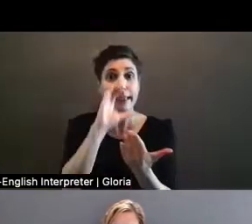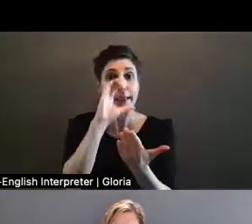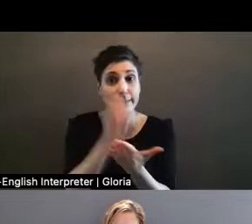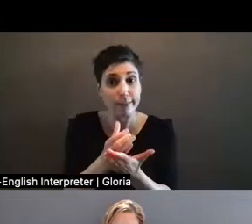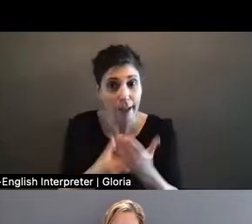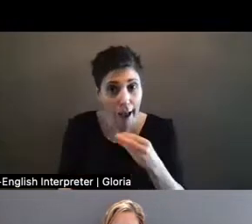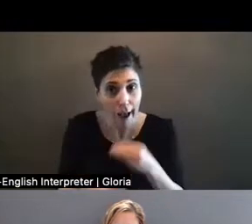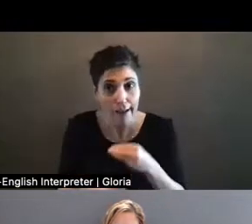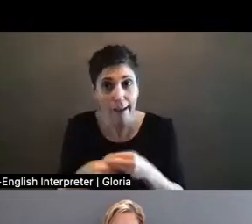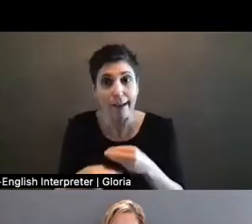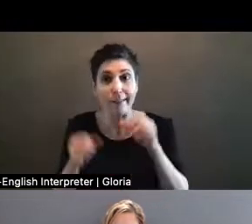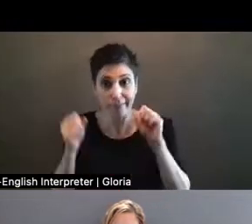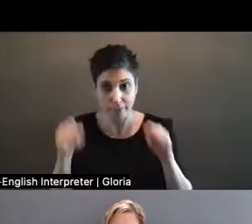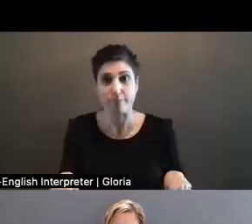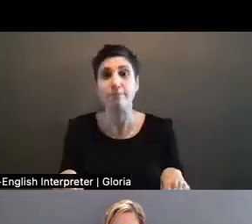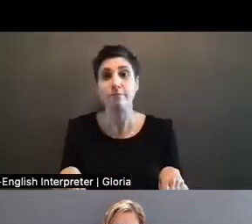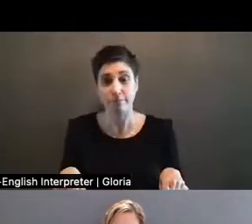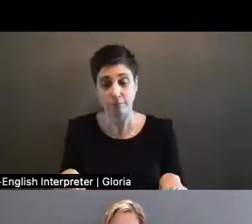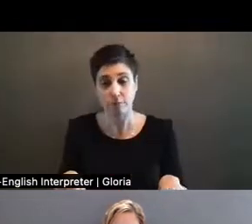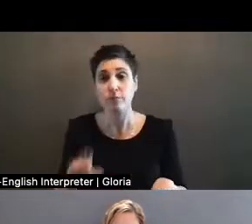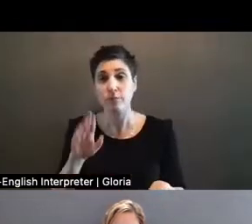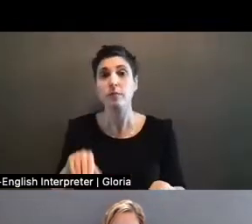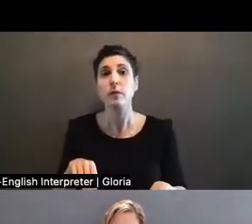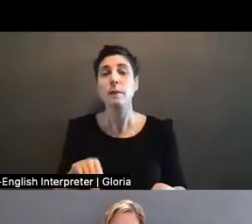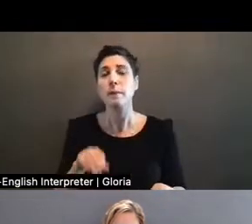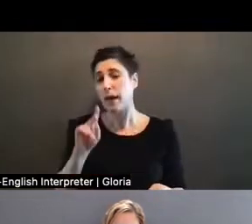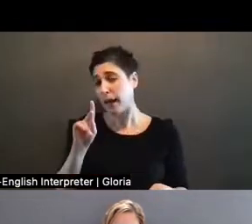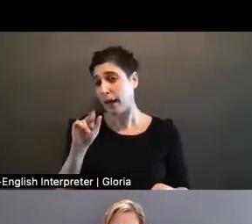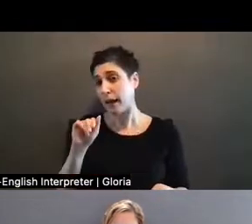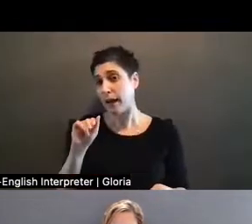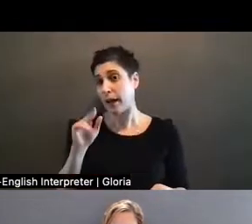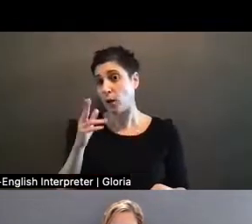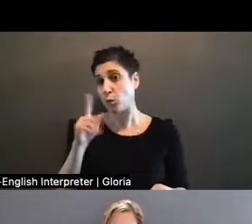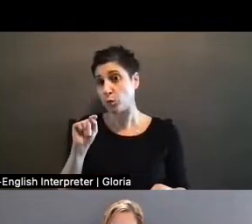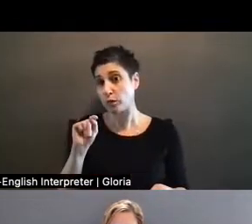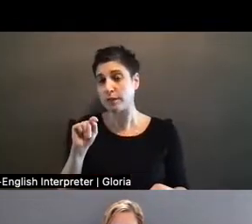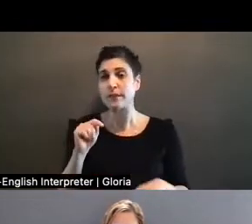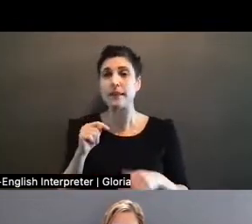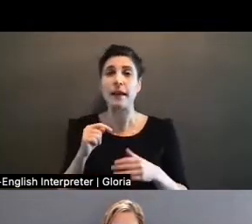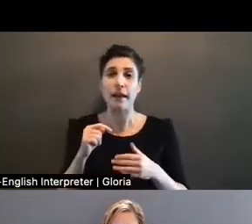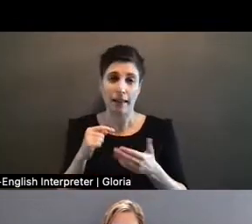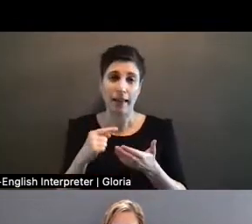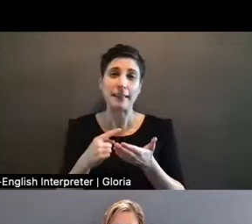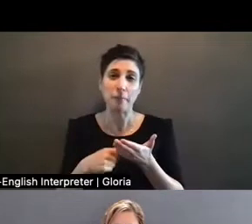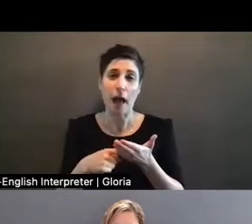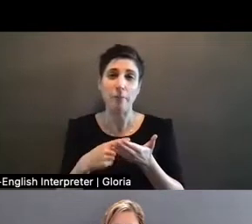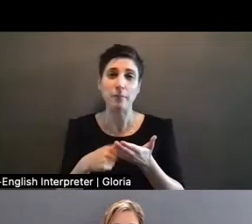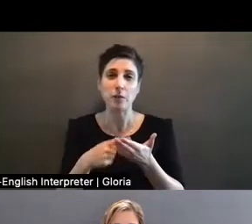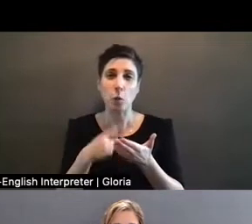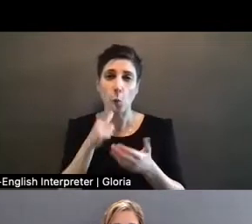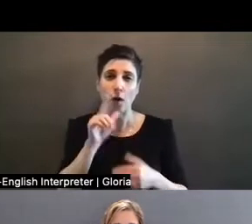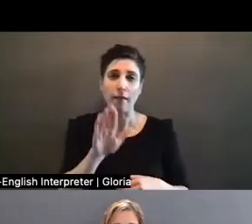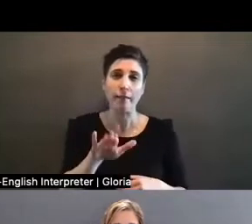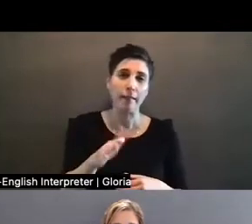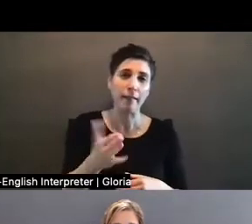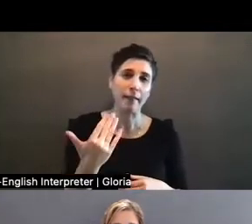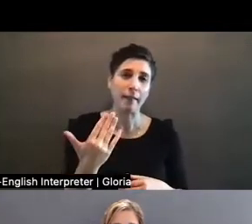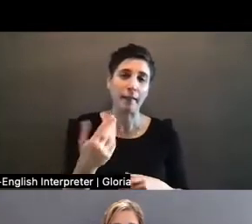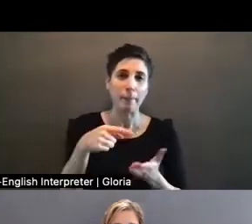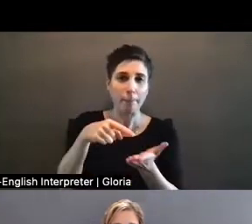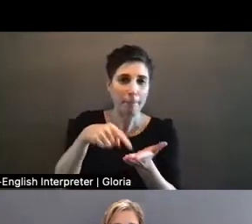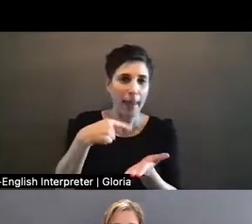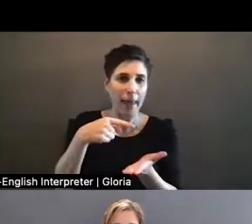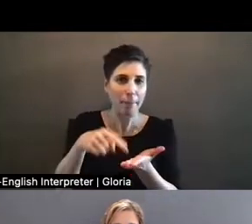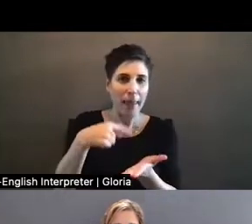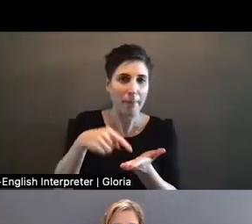of them. It does have a habit of trying to get you to do the paid version of things, but you can